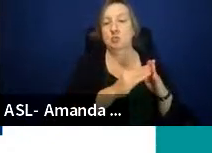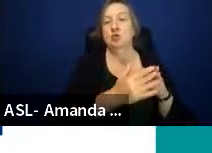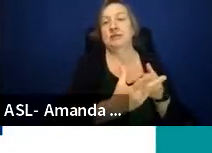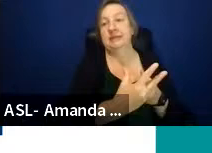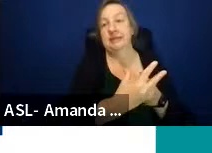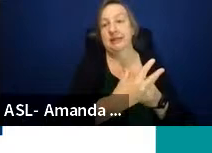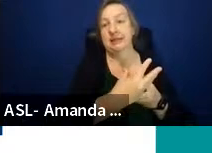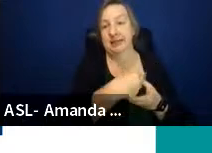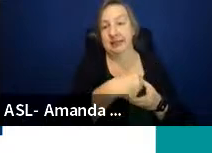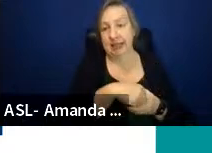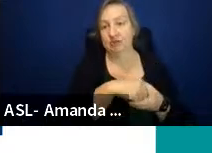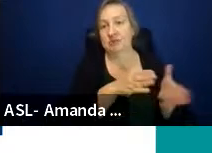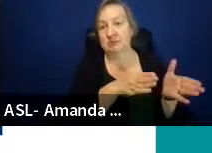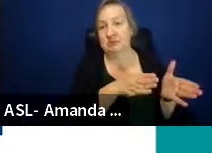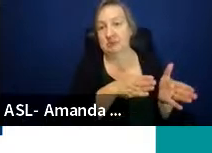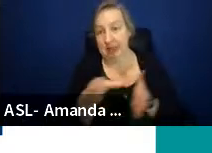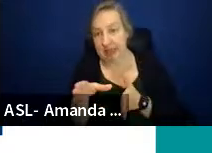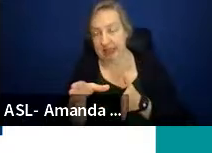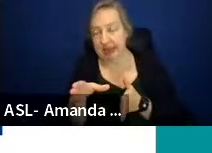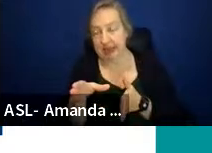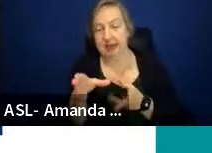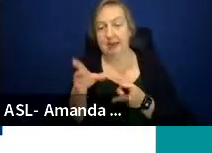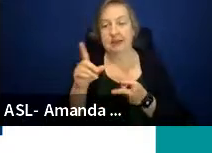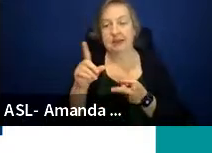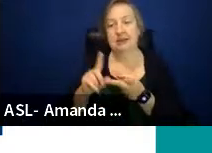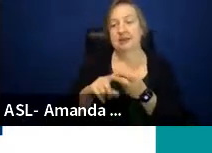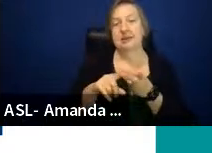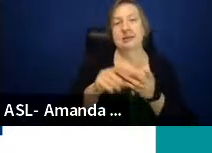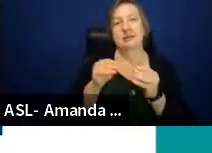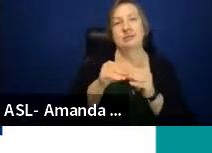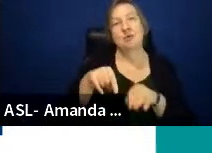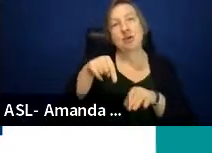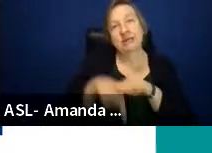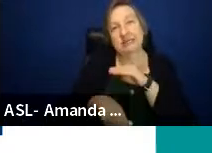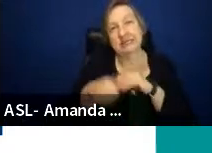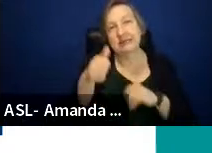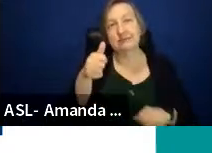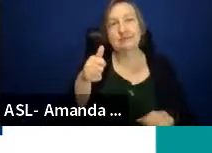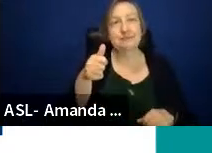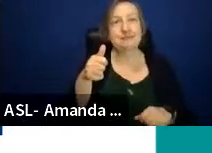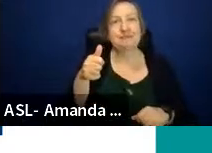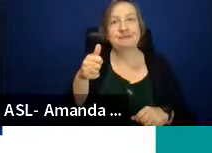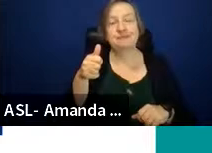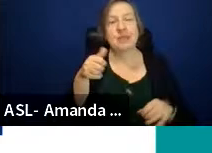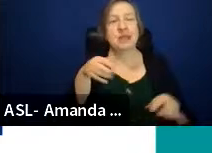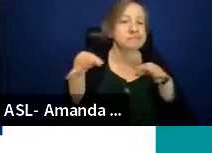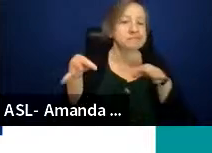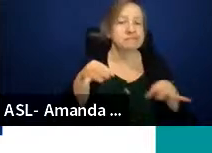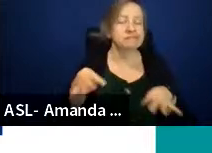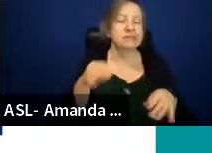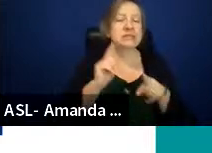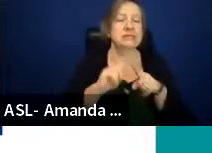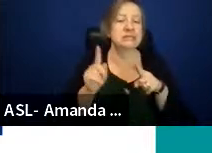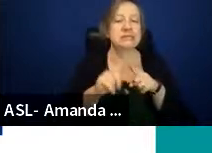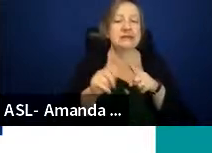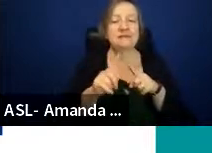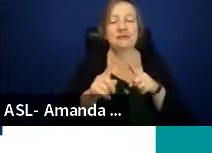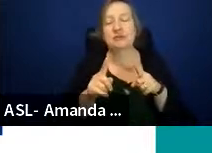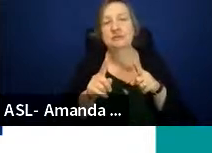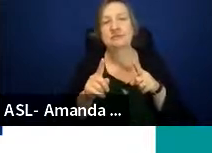engagement plan, and then we did a deeper dive into the different